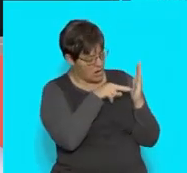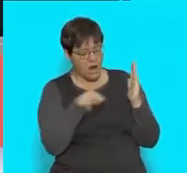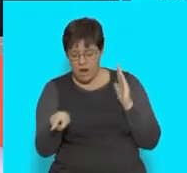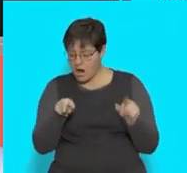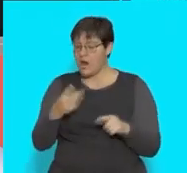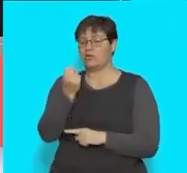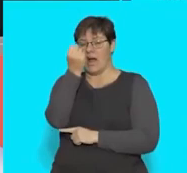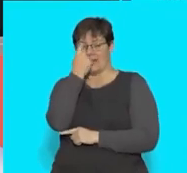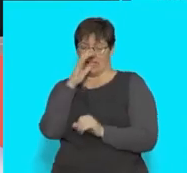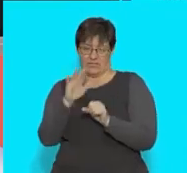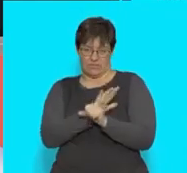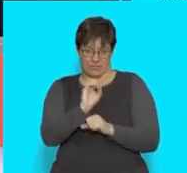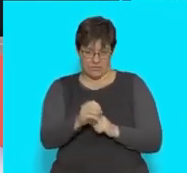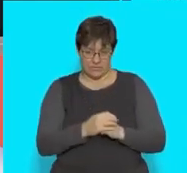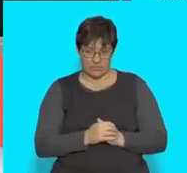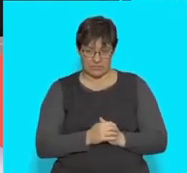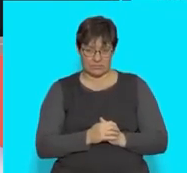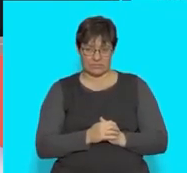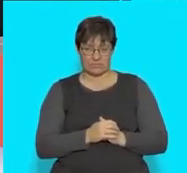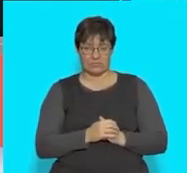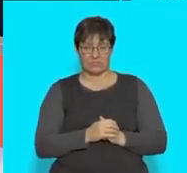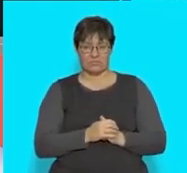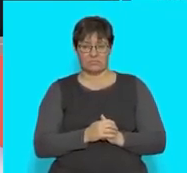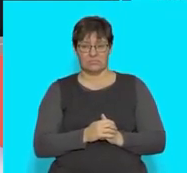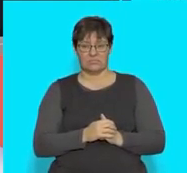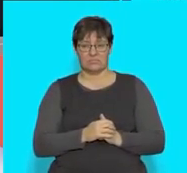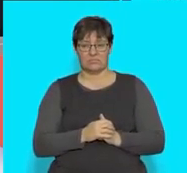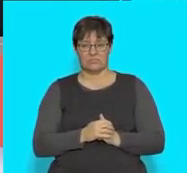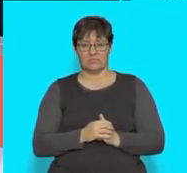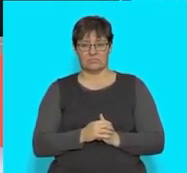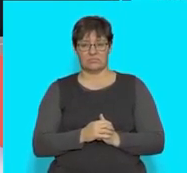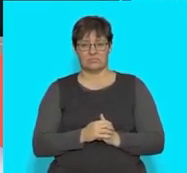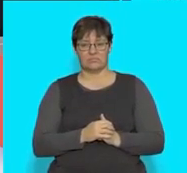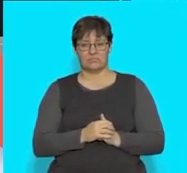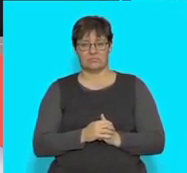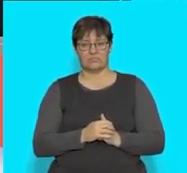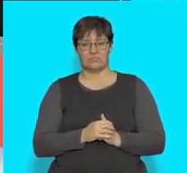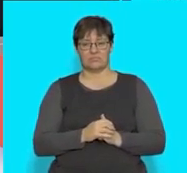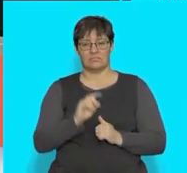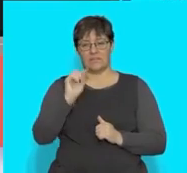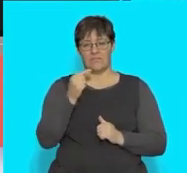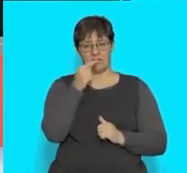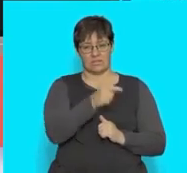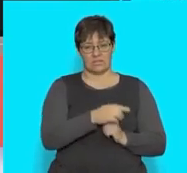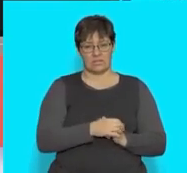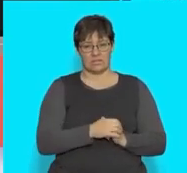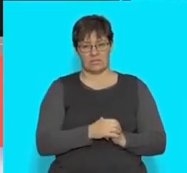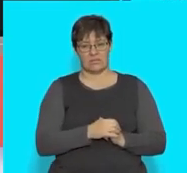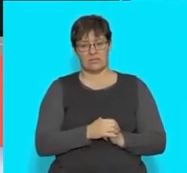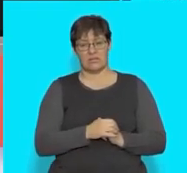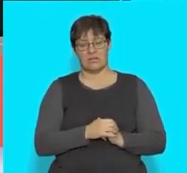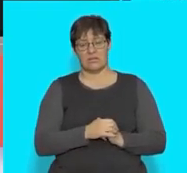to understand the terms. The first term is a really big